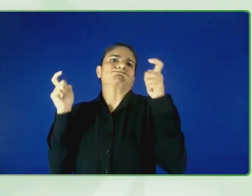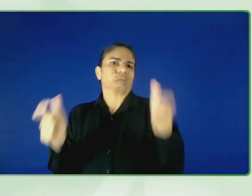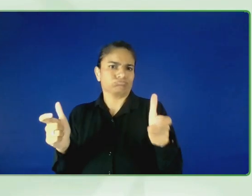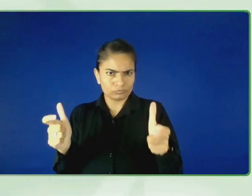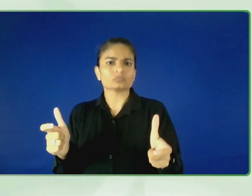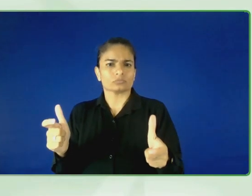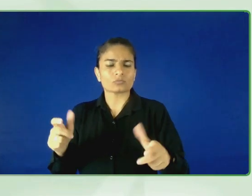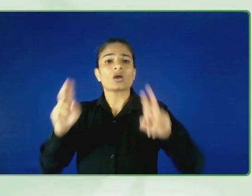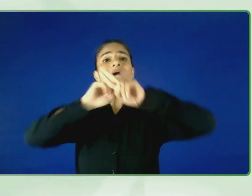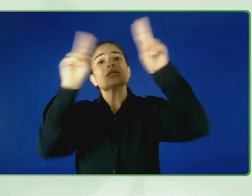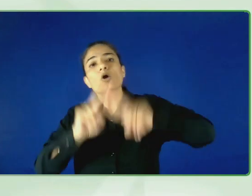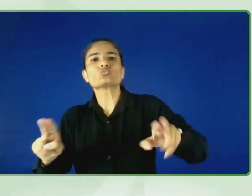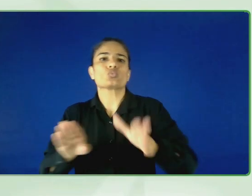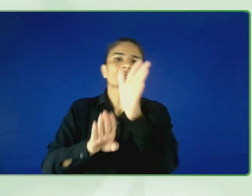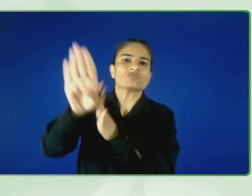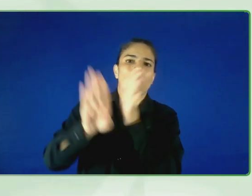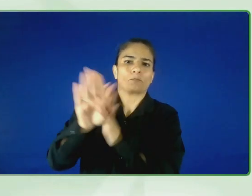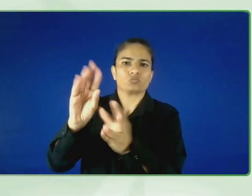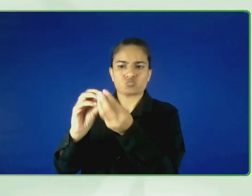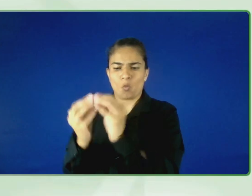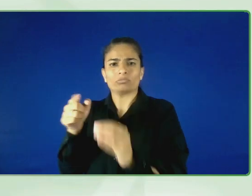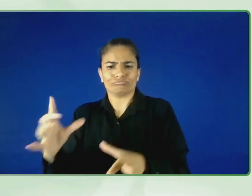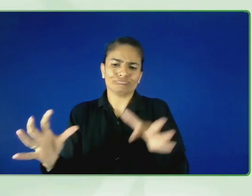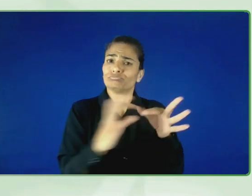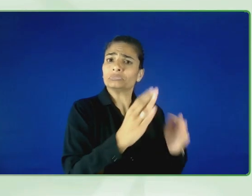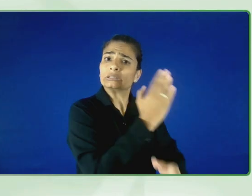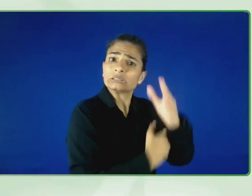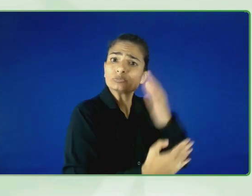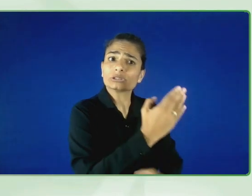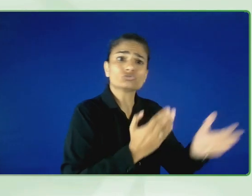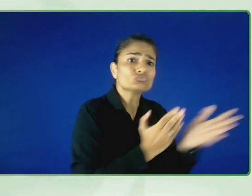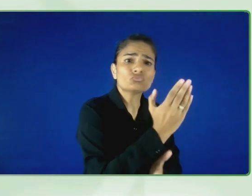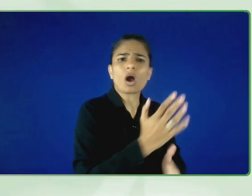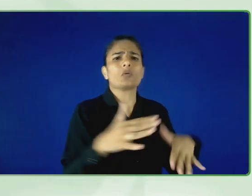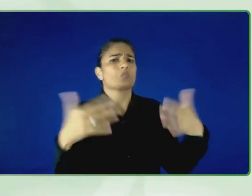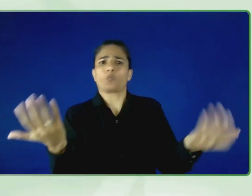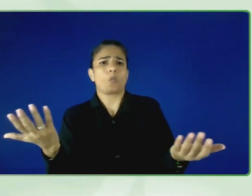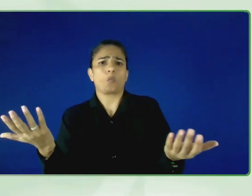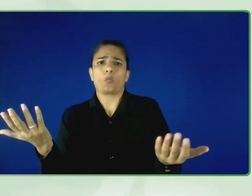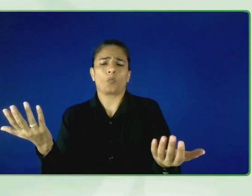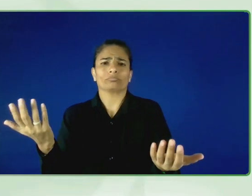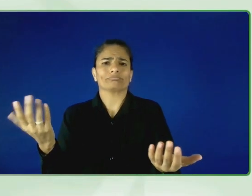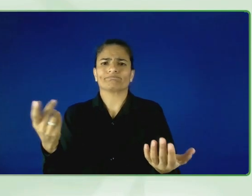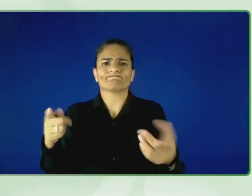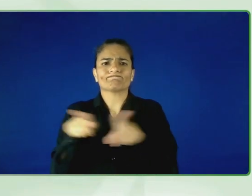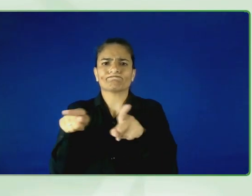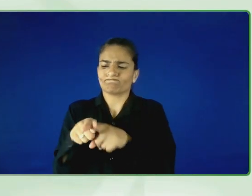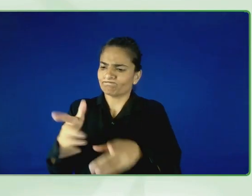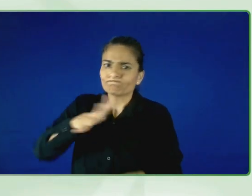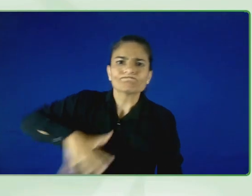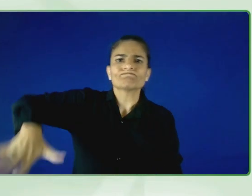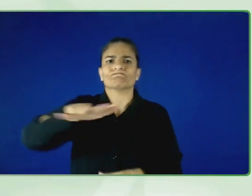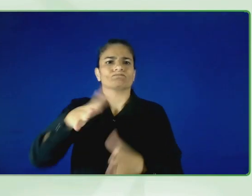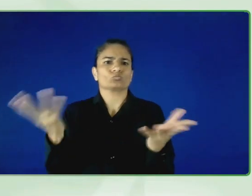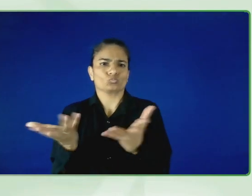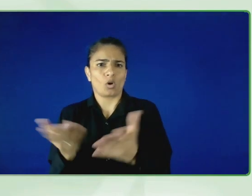the very core fabric of who we are as a society. It's beautiful. You are amazing. Thank you so much, Samir.